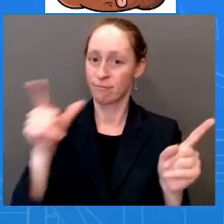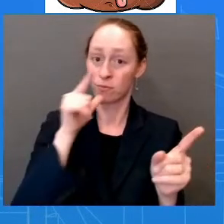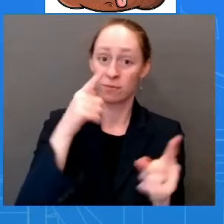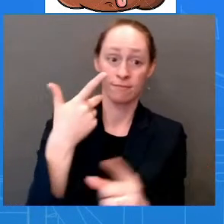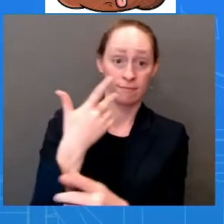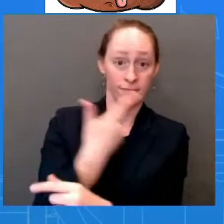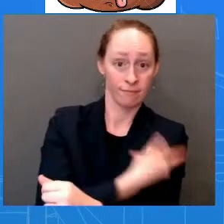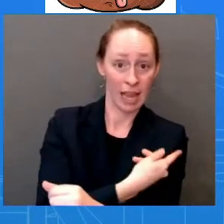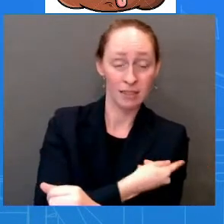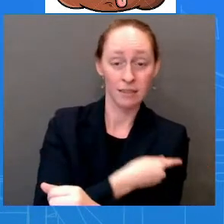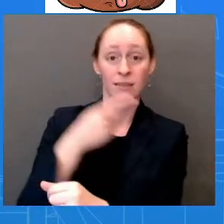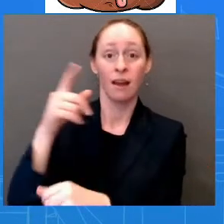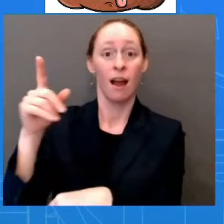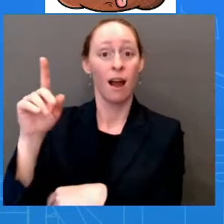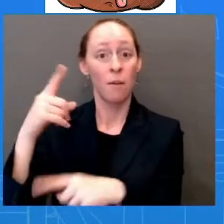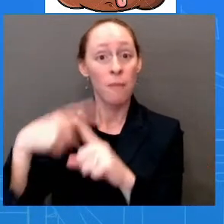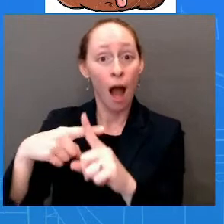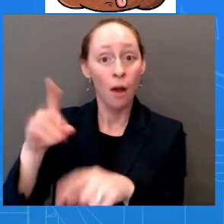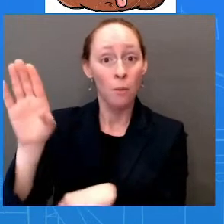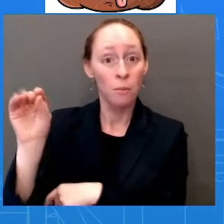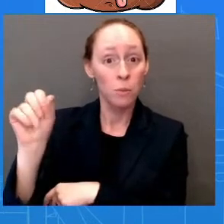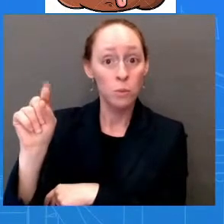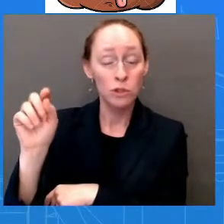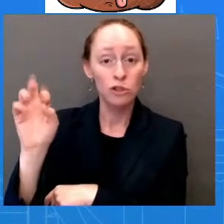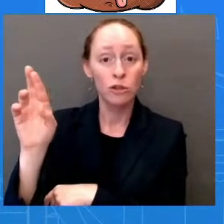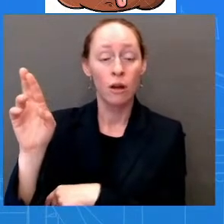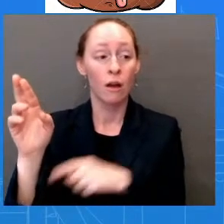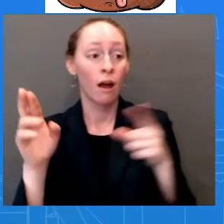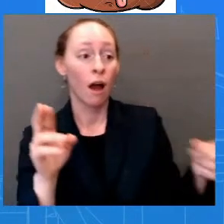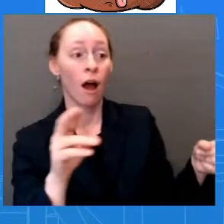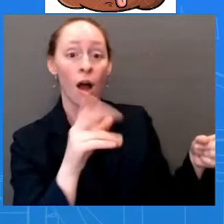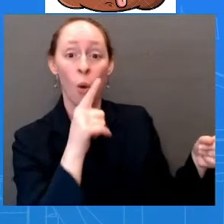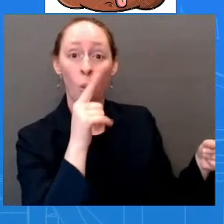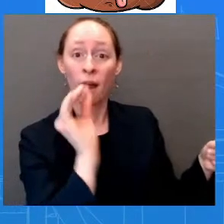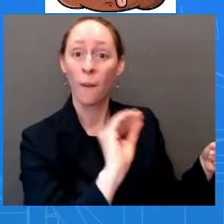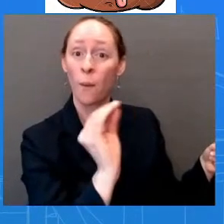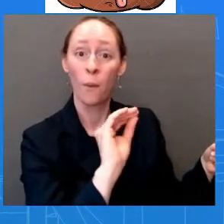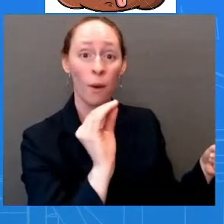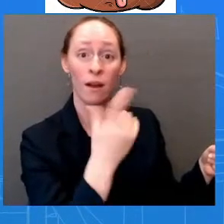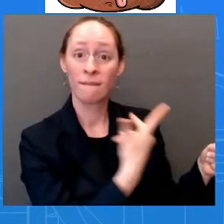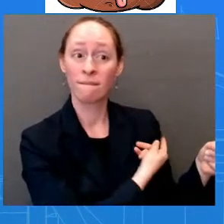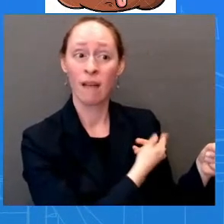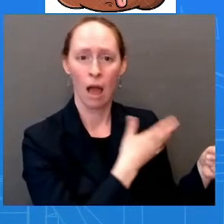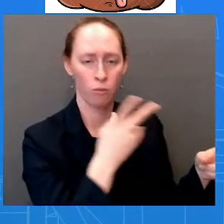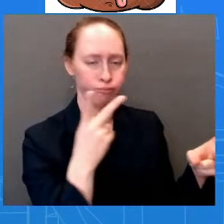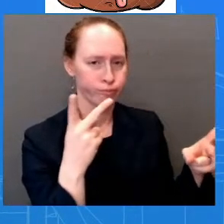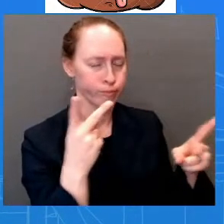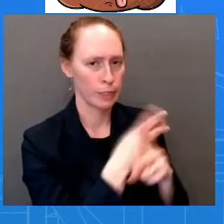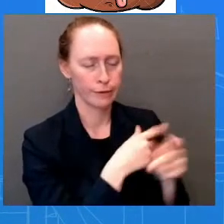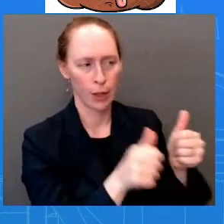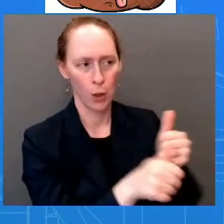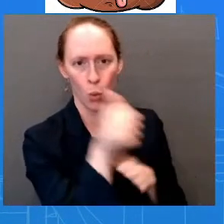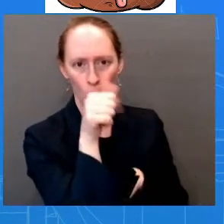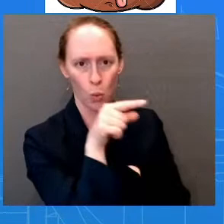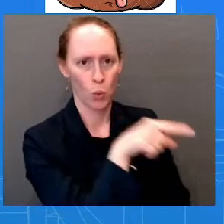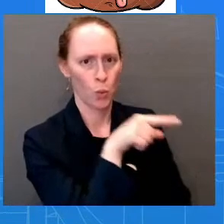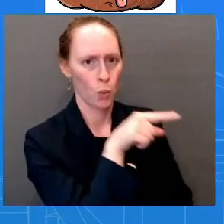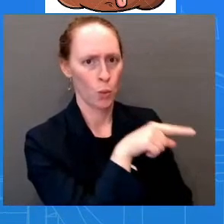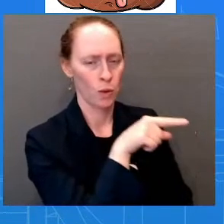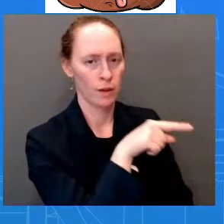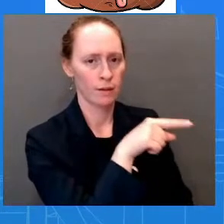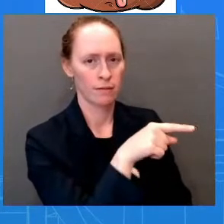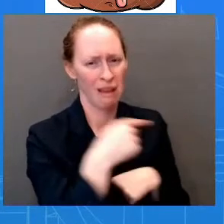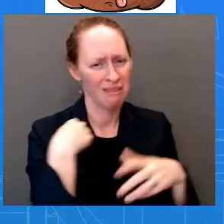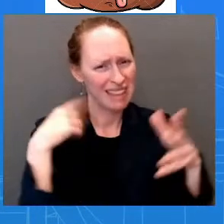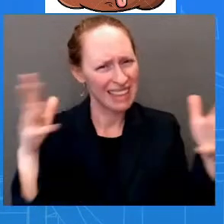the real danger is in the people who have not been vaccinated. So that's where we expect, if we're going to see a problem this winter.